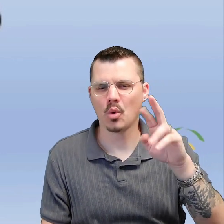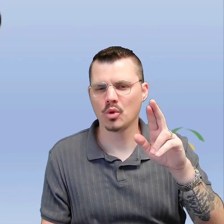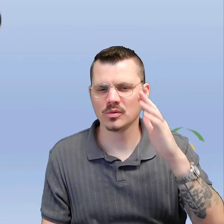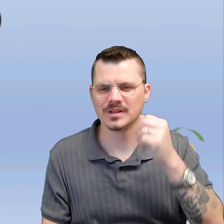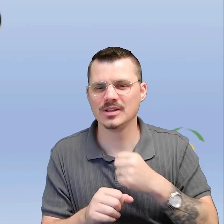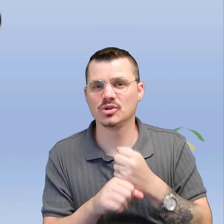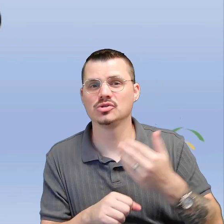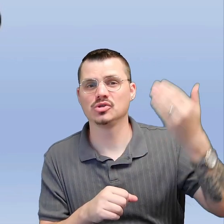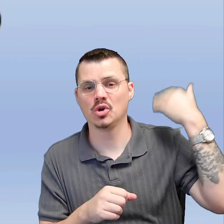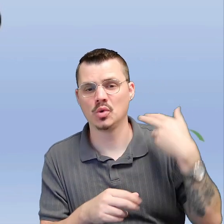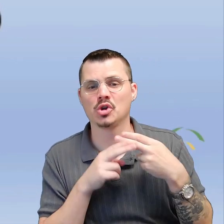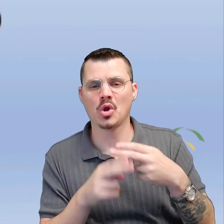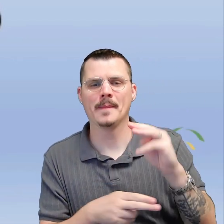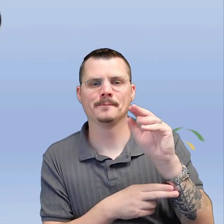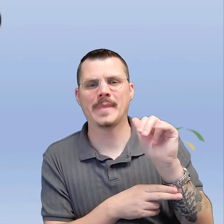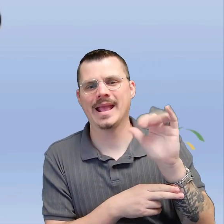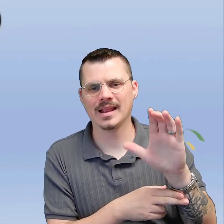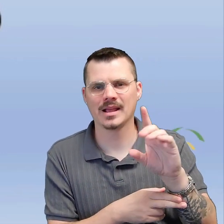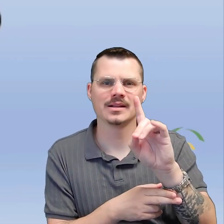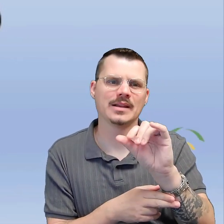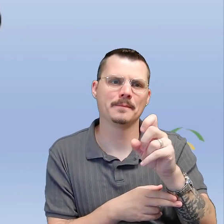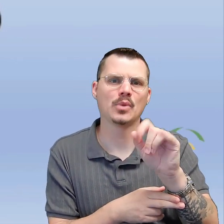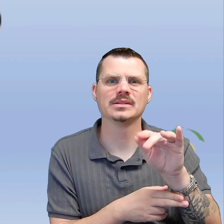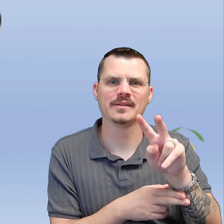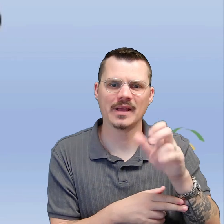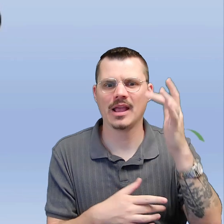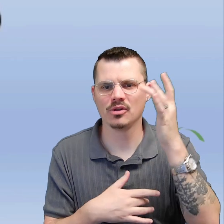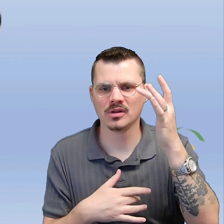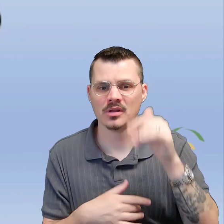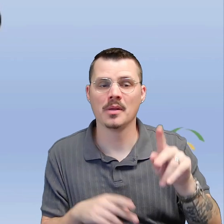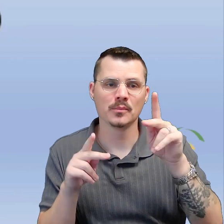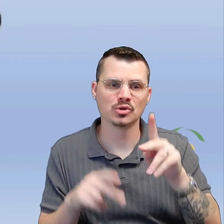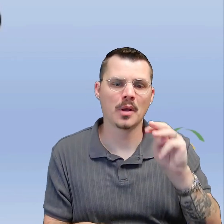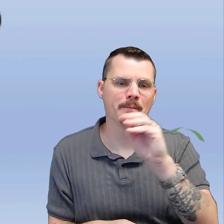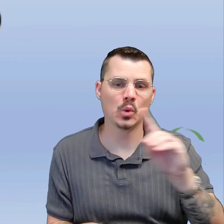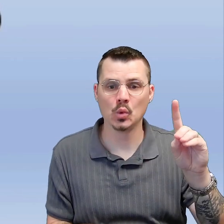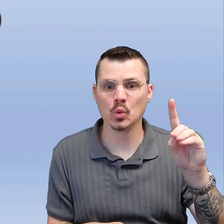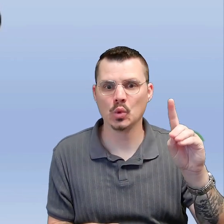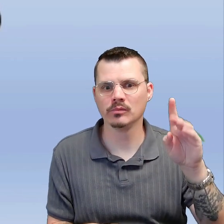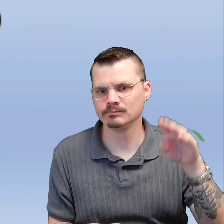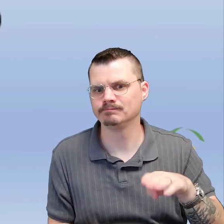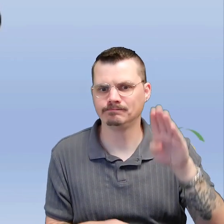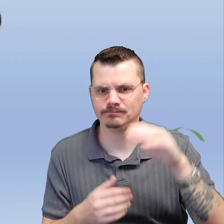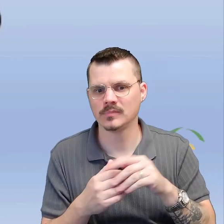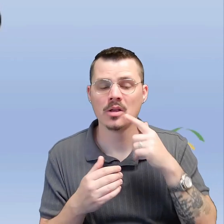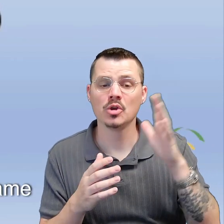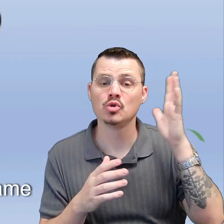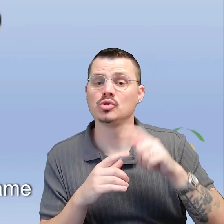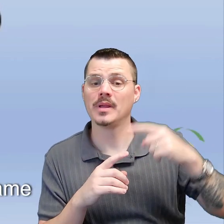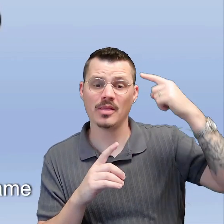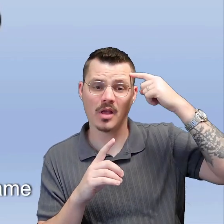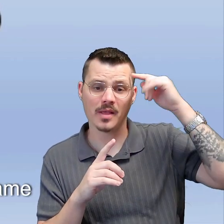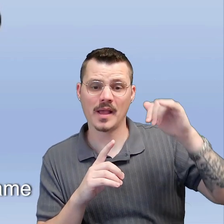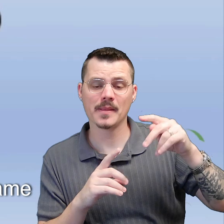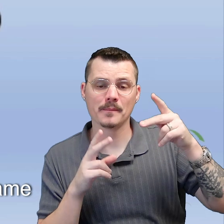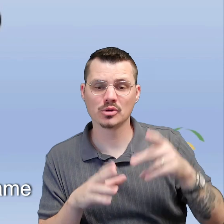is. Years ago, it was called manic depressive illness. A person has mood cycles. It used to be thought that